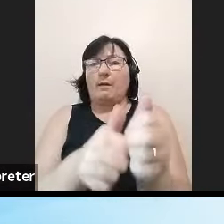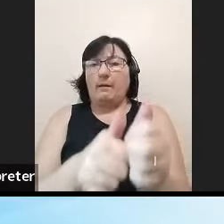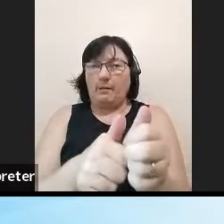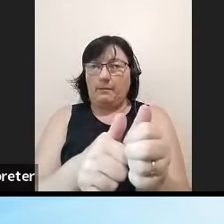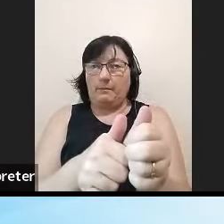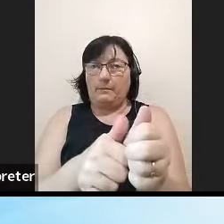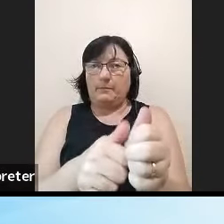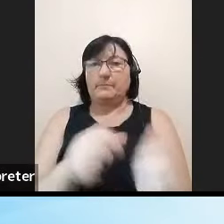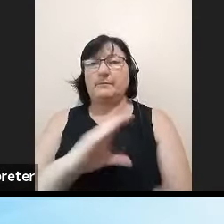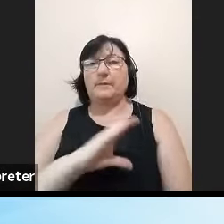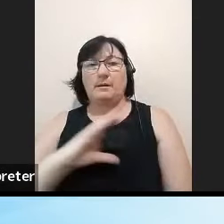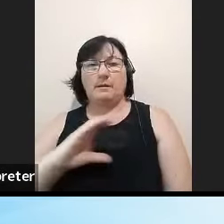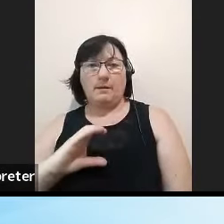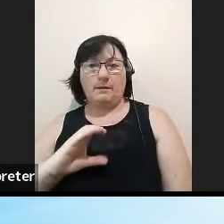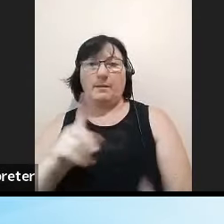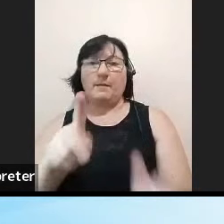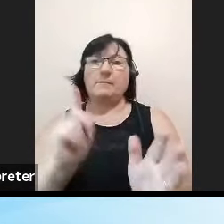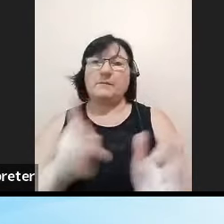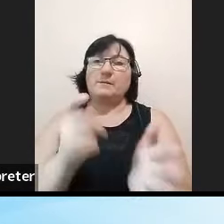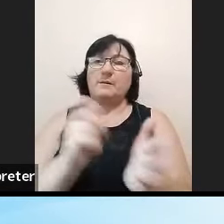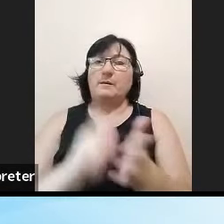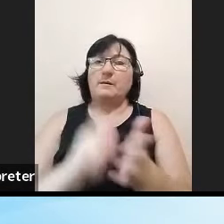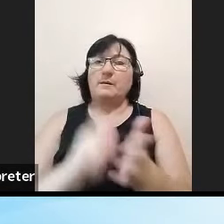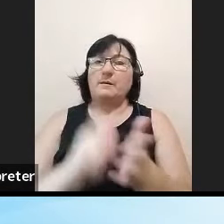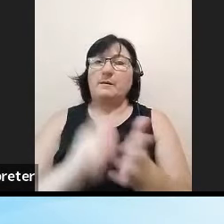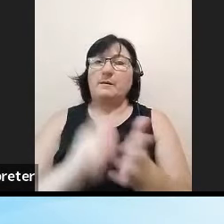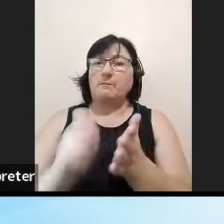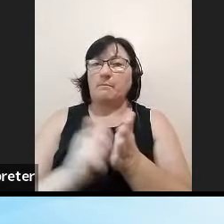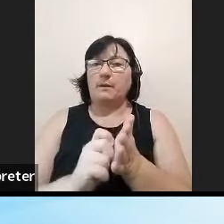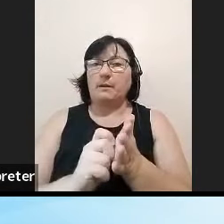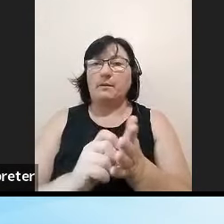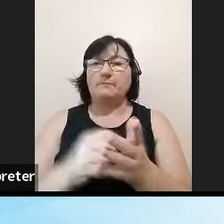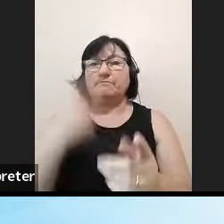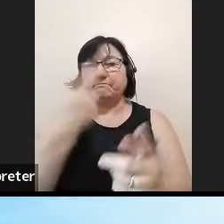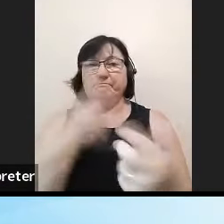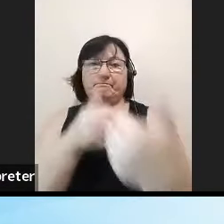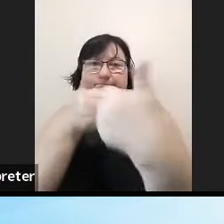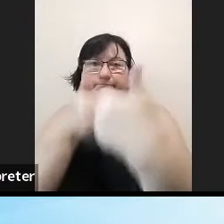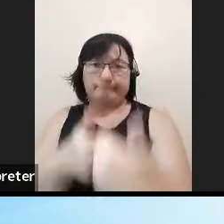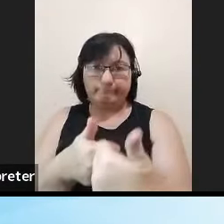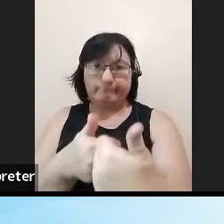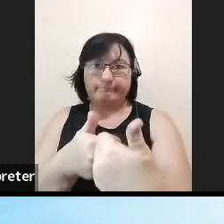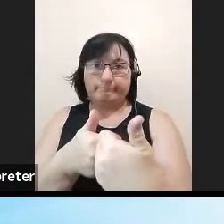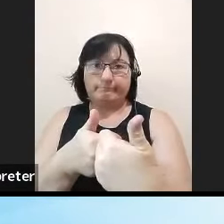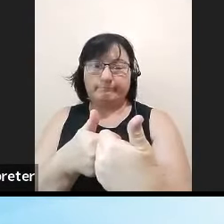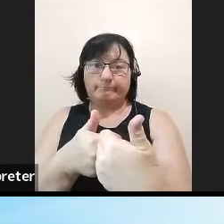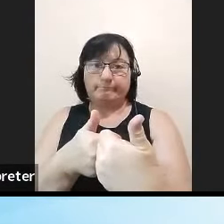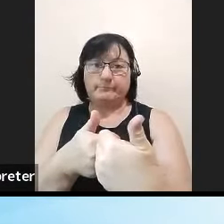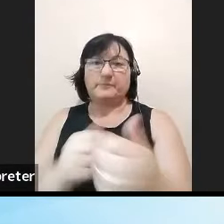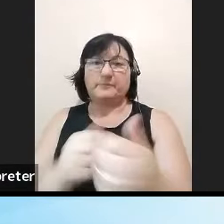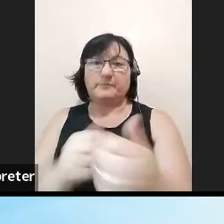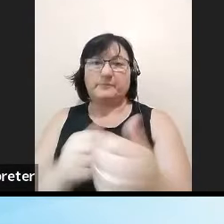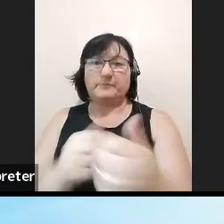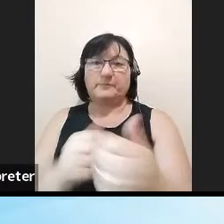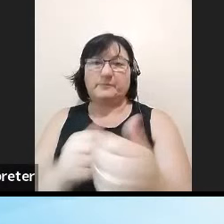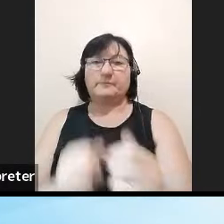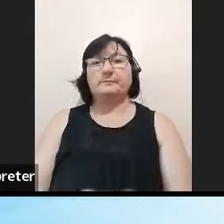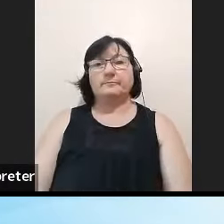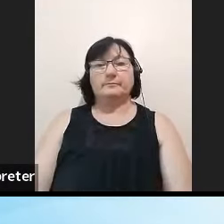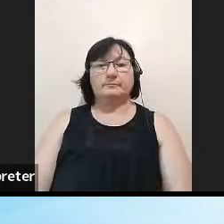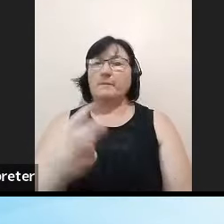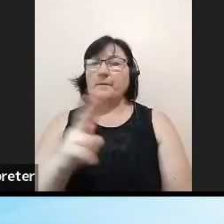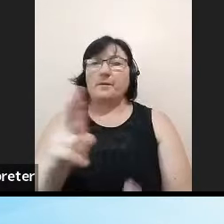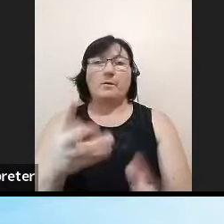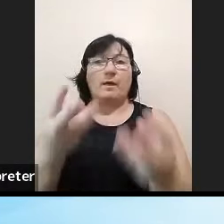for face-to-face or in them who are not privileged enough to have